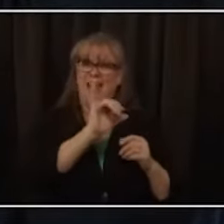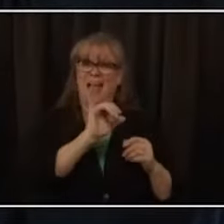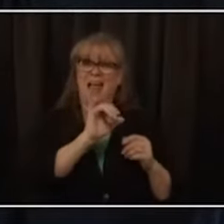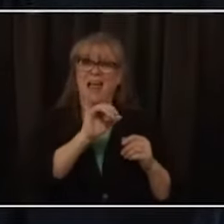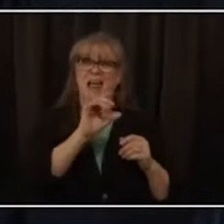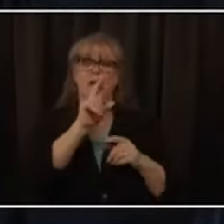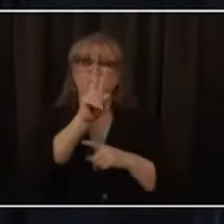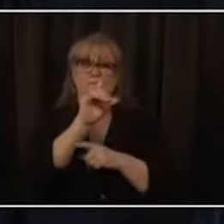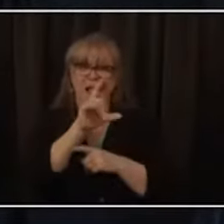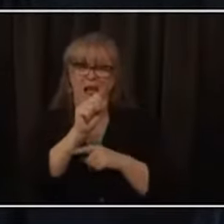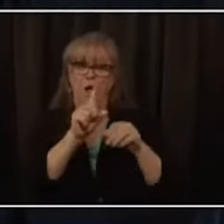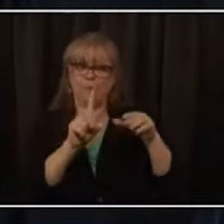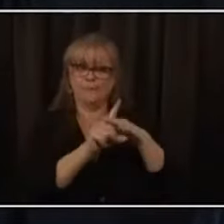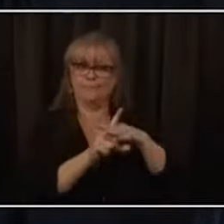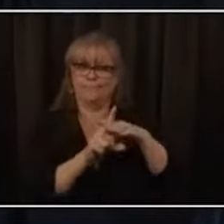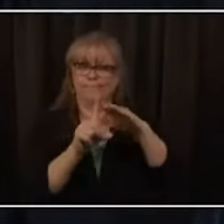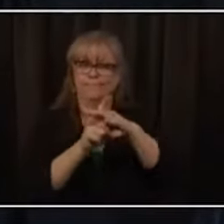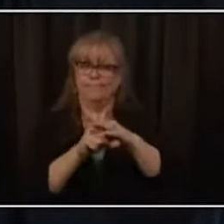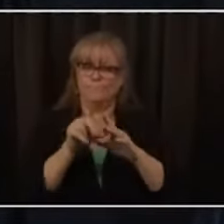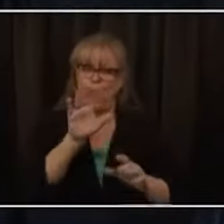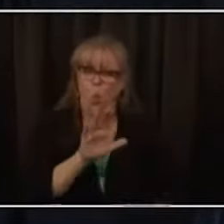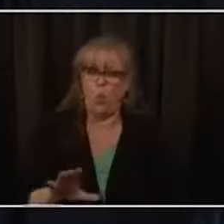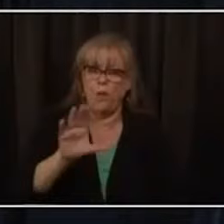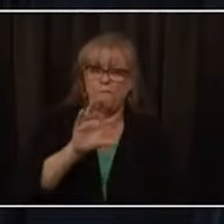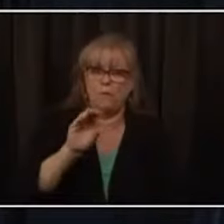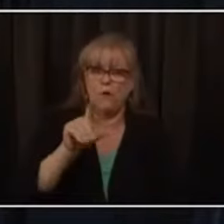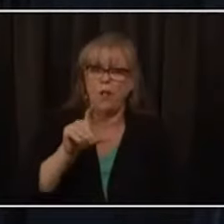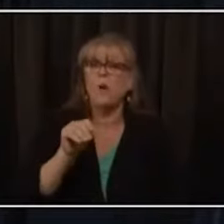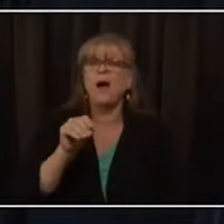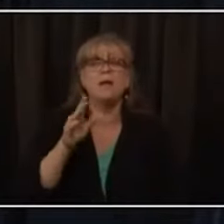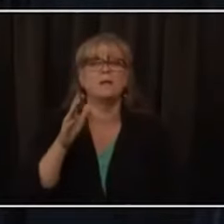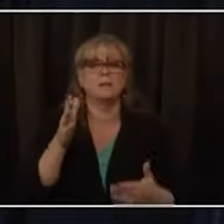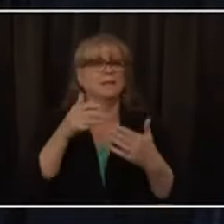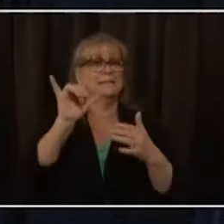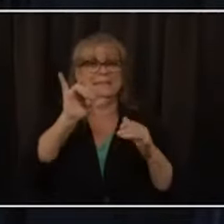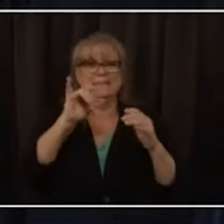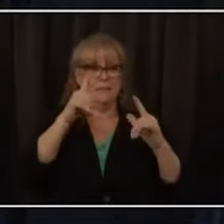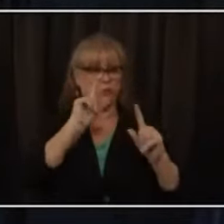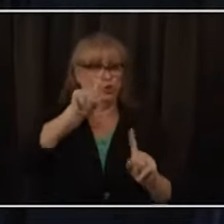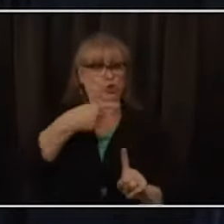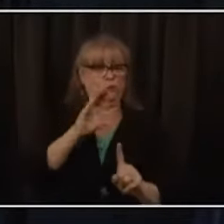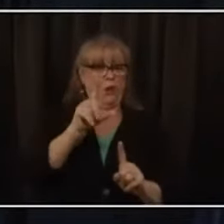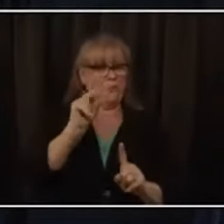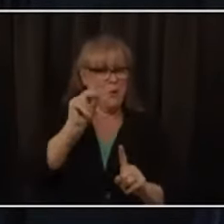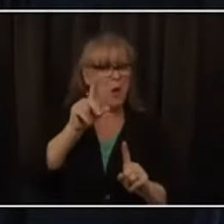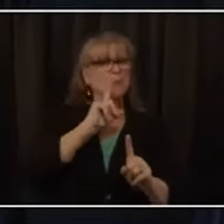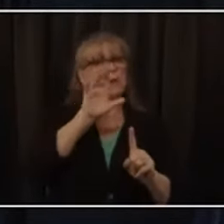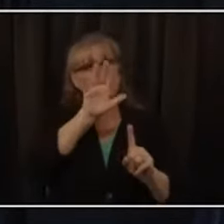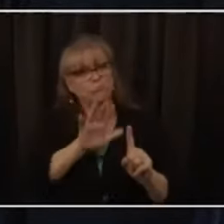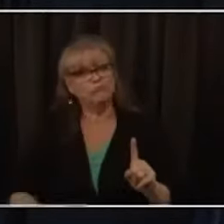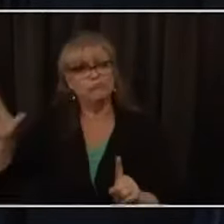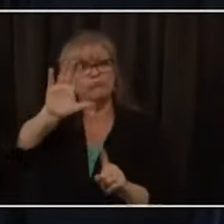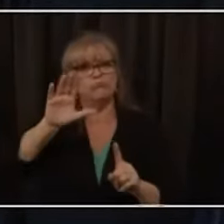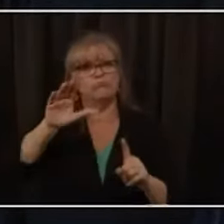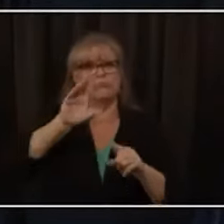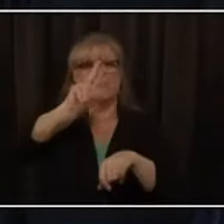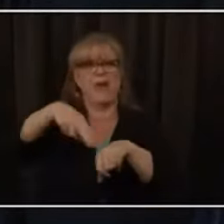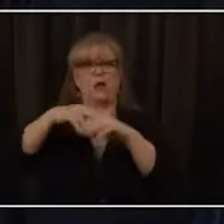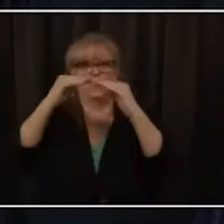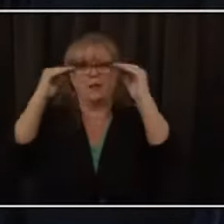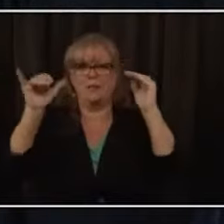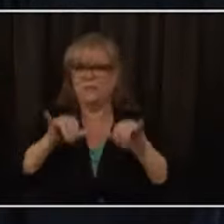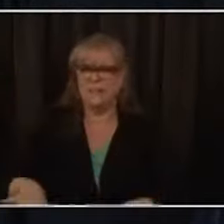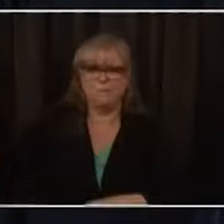tracking pretty much with the national numbers. But the second is decreased testing. That's one that we can immediately do something about. If you are